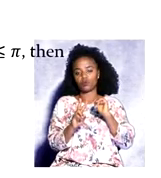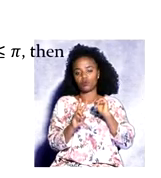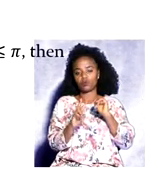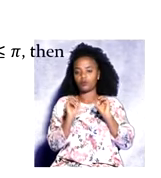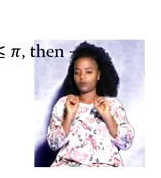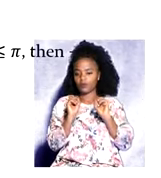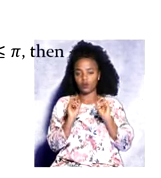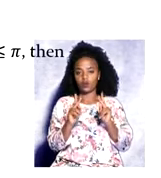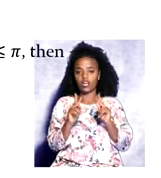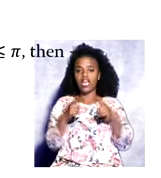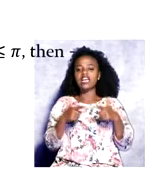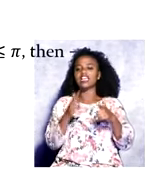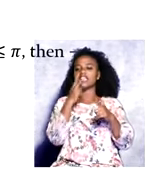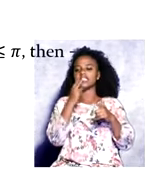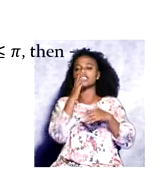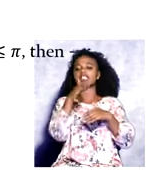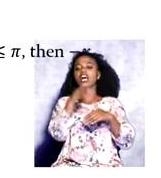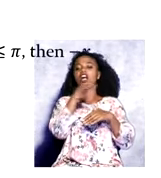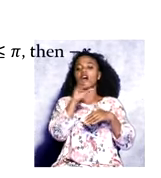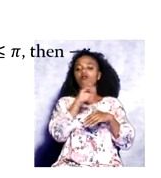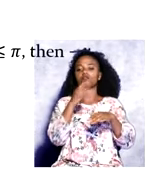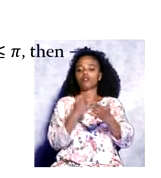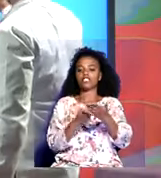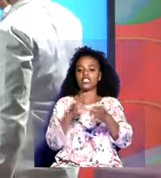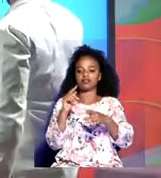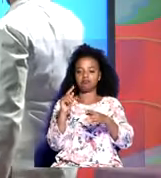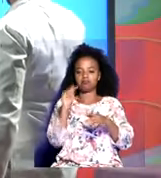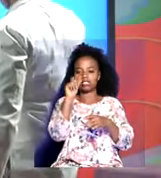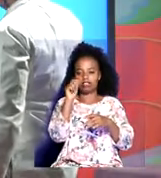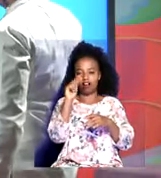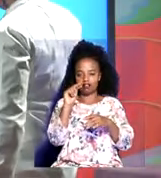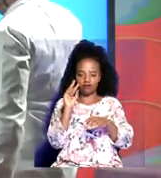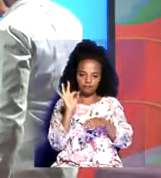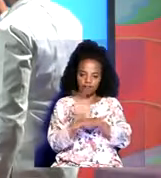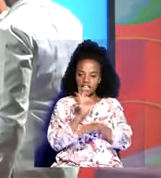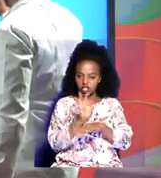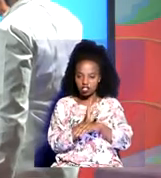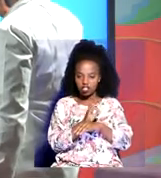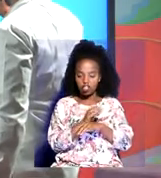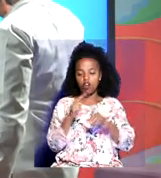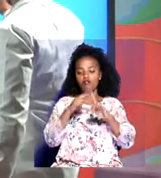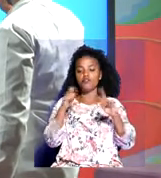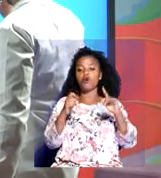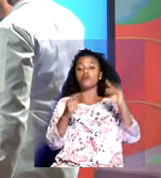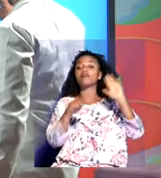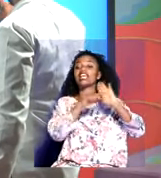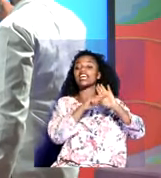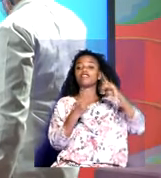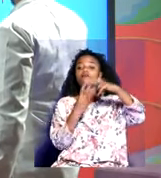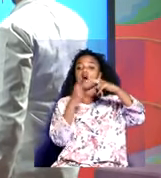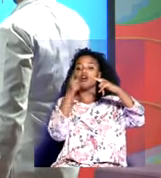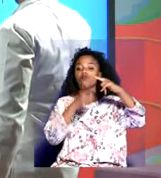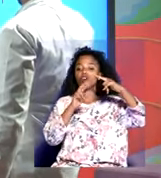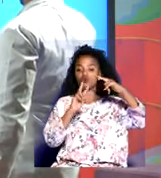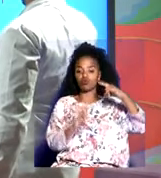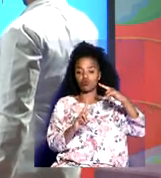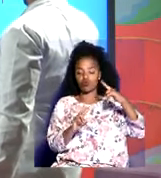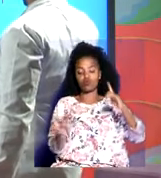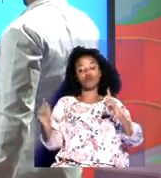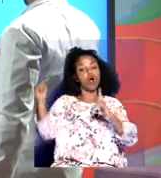Okay, let's see the graph of this tangent function from negative pi over 2 up